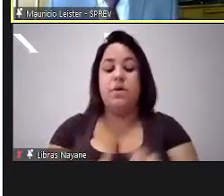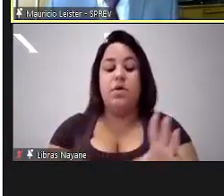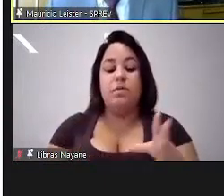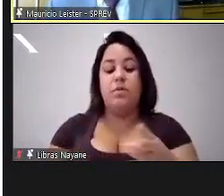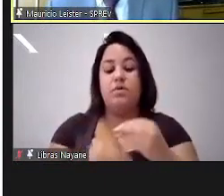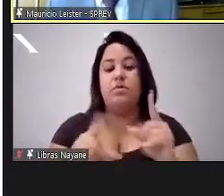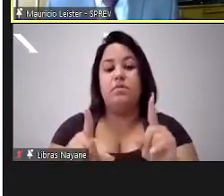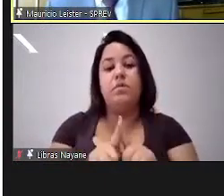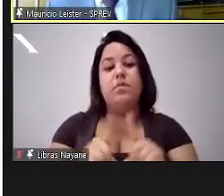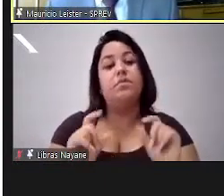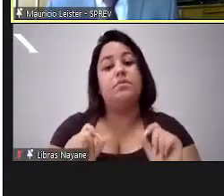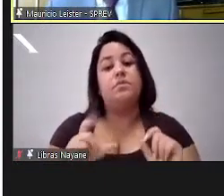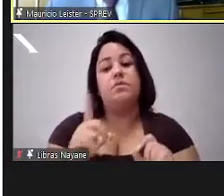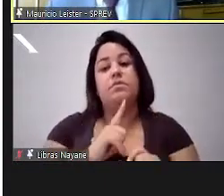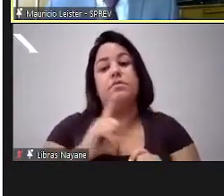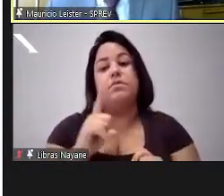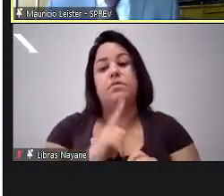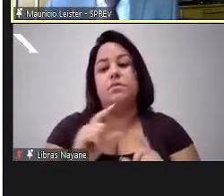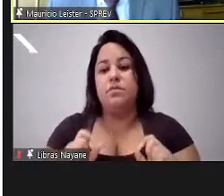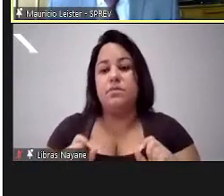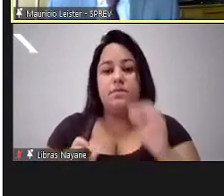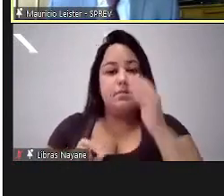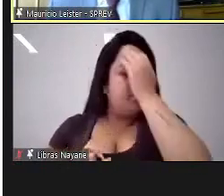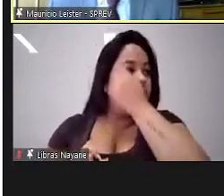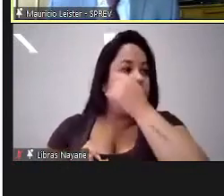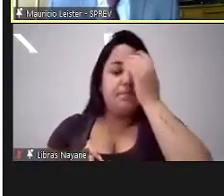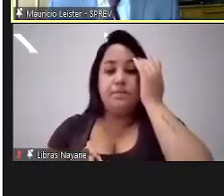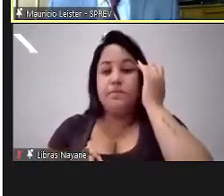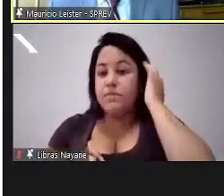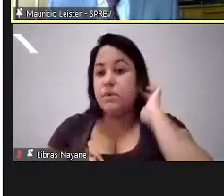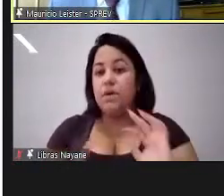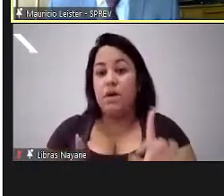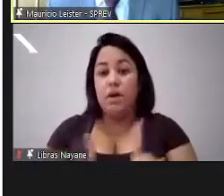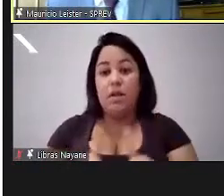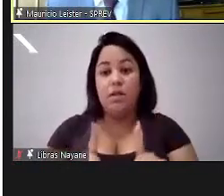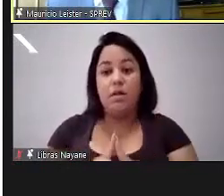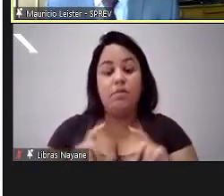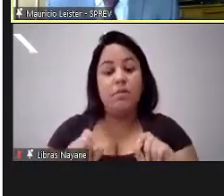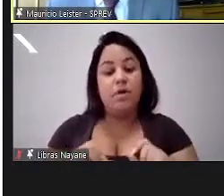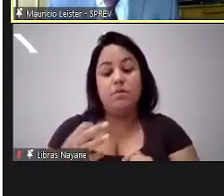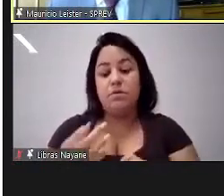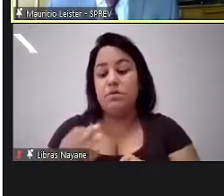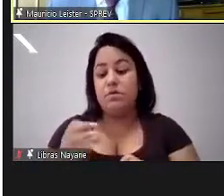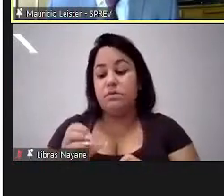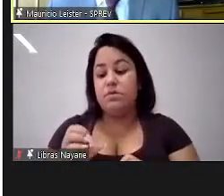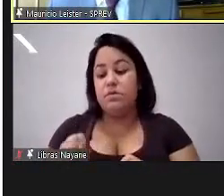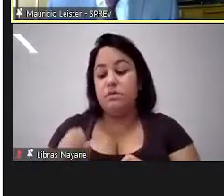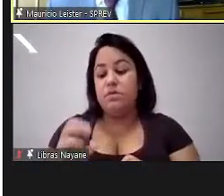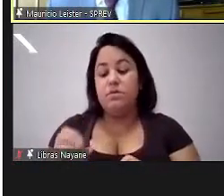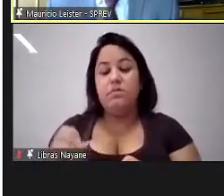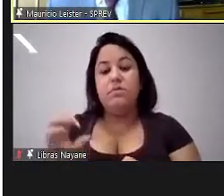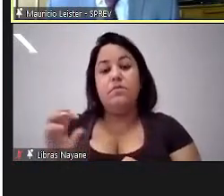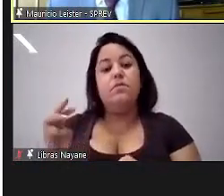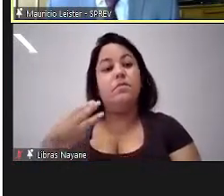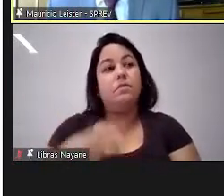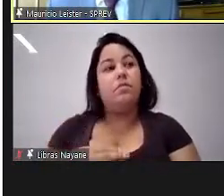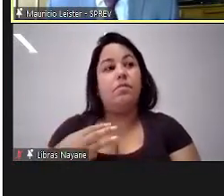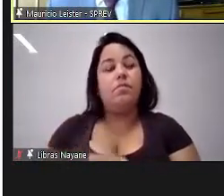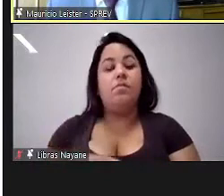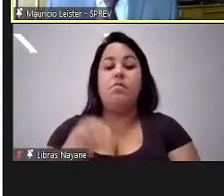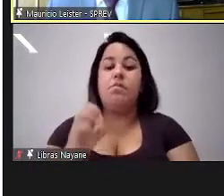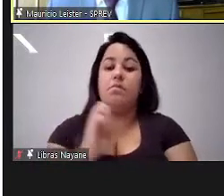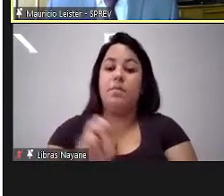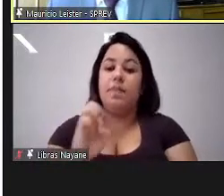five different editions that are in our website. And we already see 680